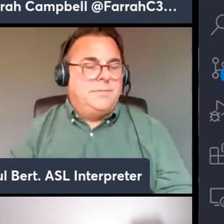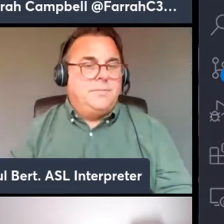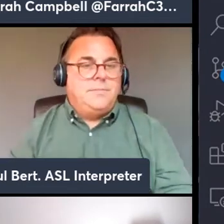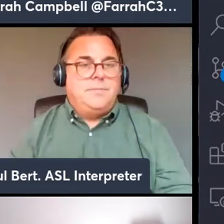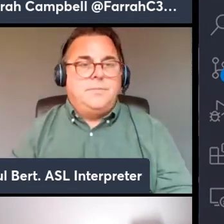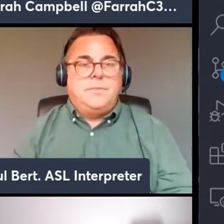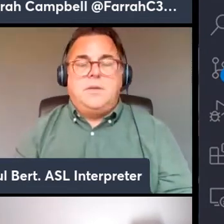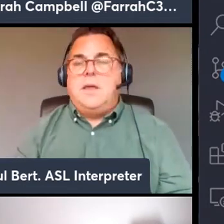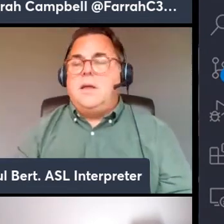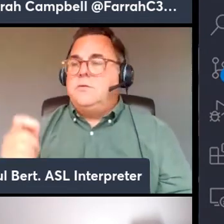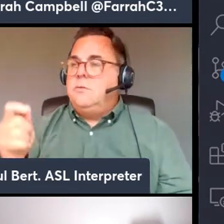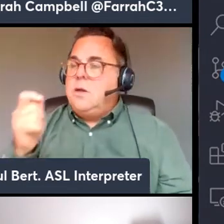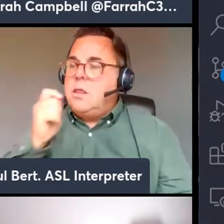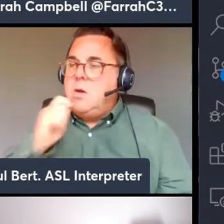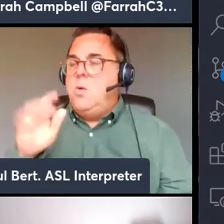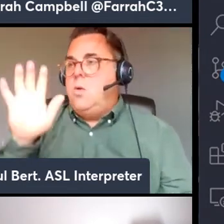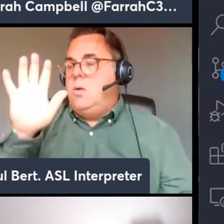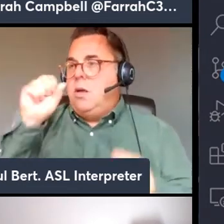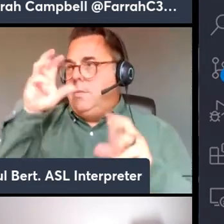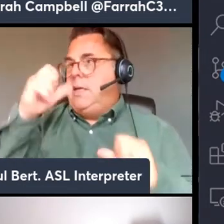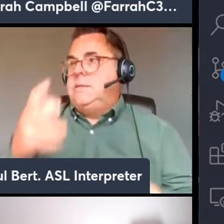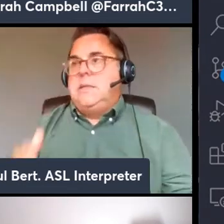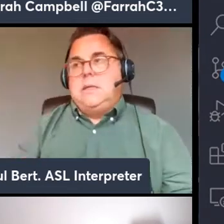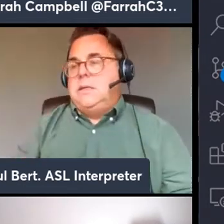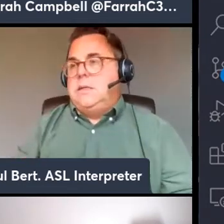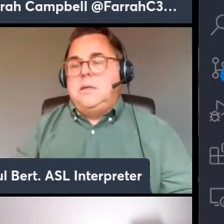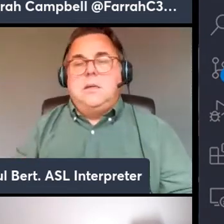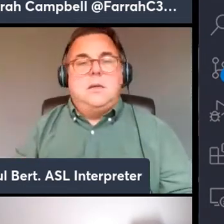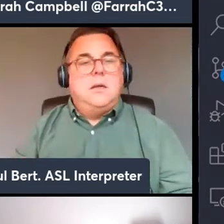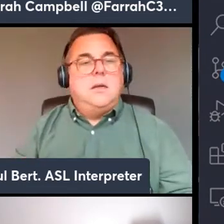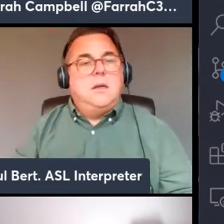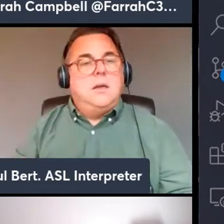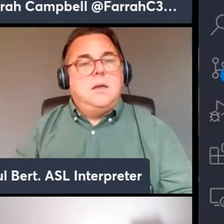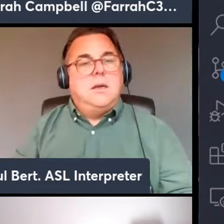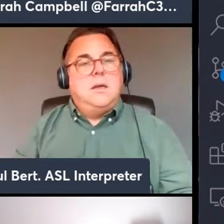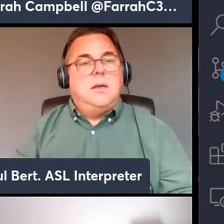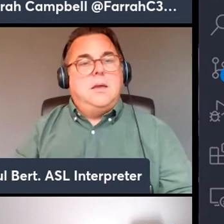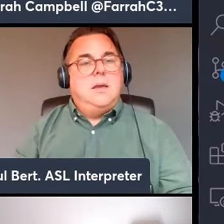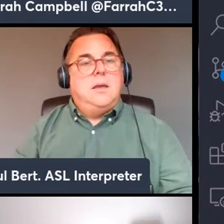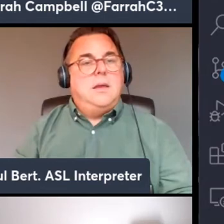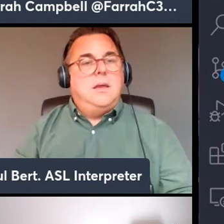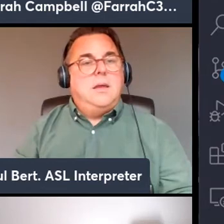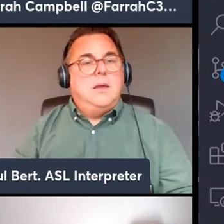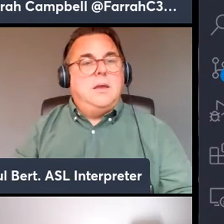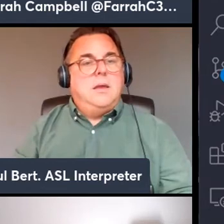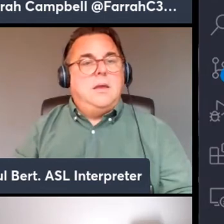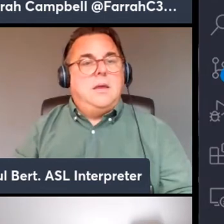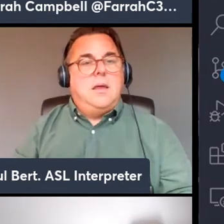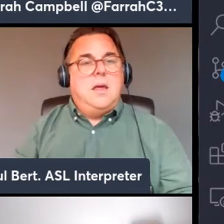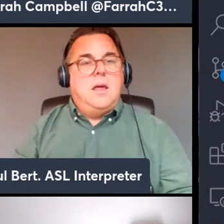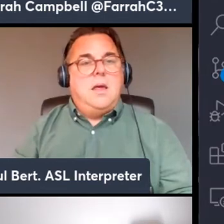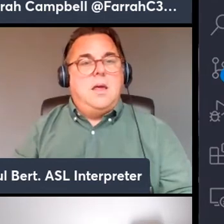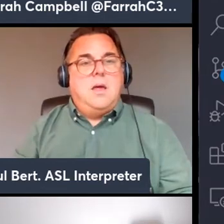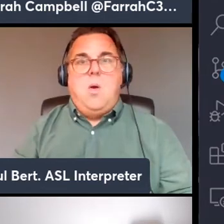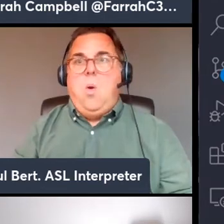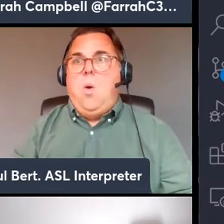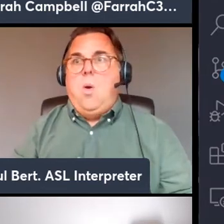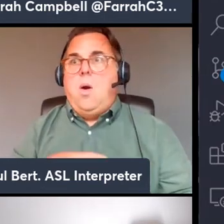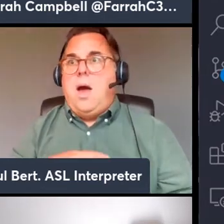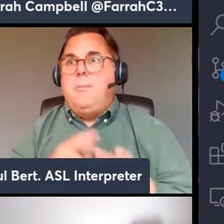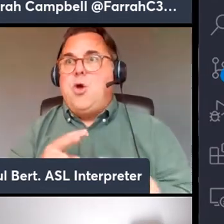think super cool. Super cool. This is like got my coding brain going of like, oh, I have to go write a demo this afternoon.